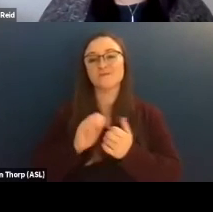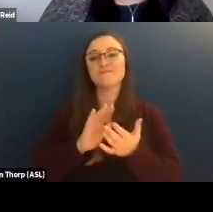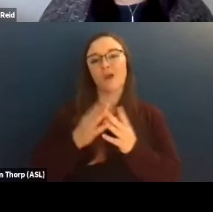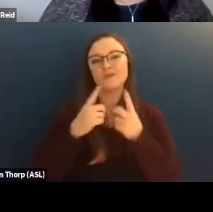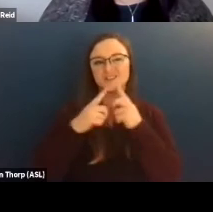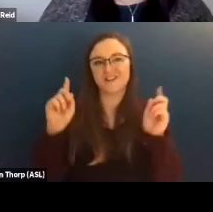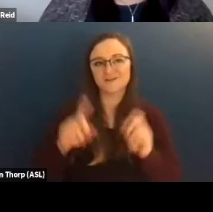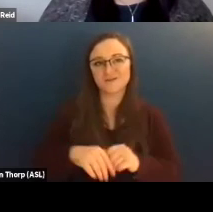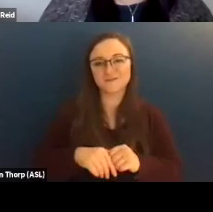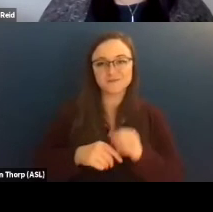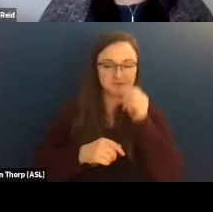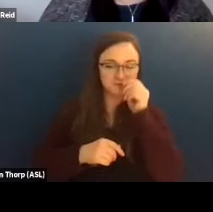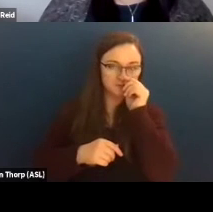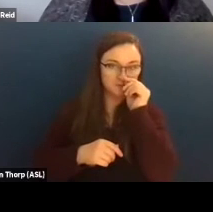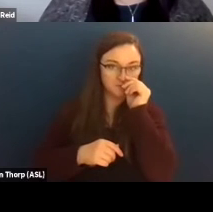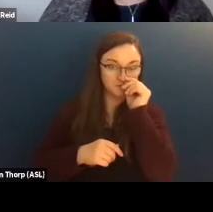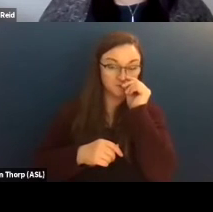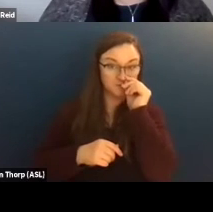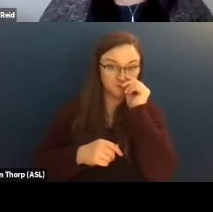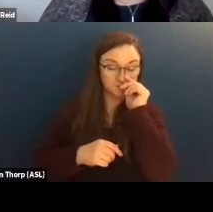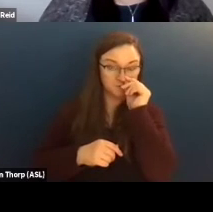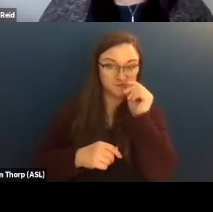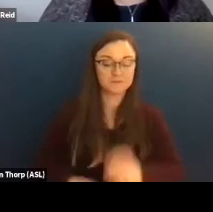successful at a 4-year university.